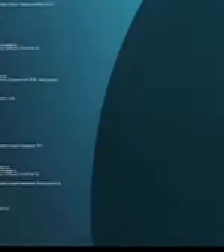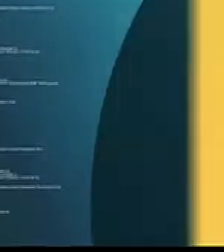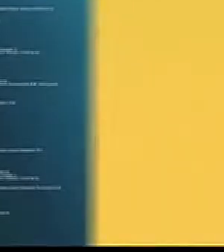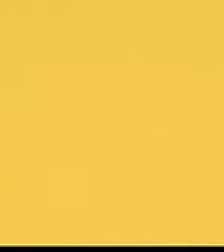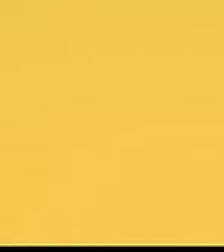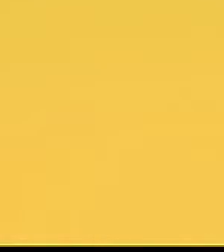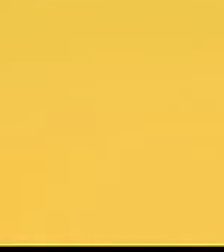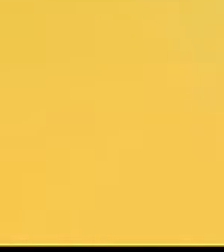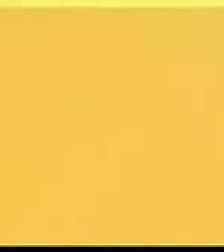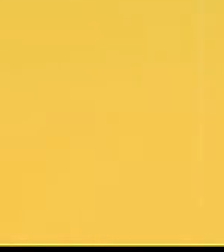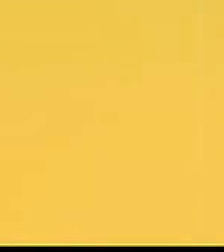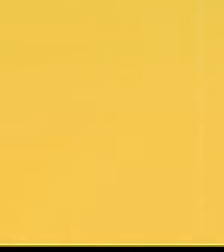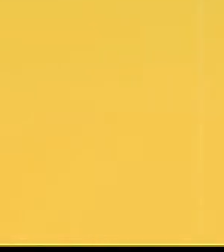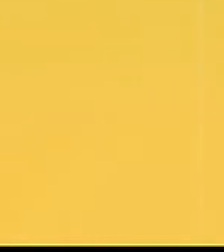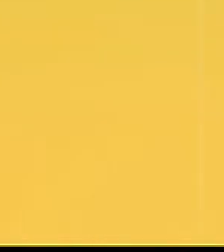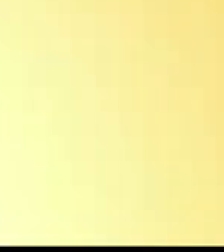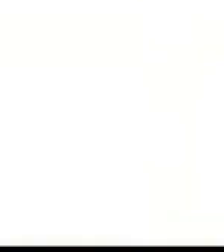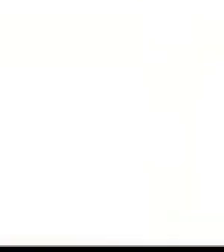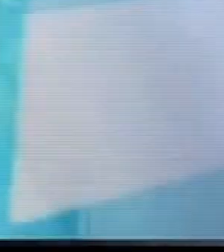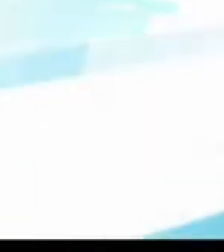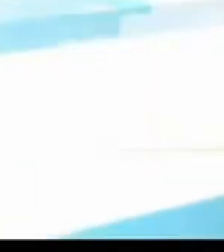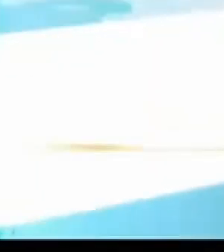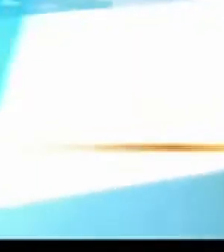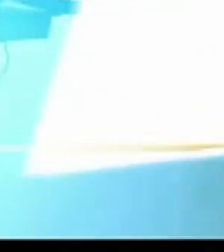Now in HD.